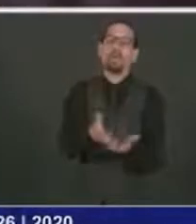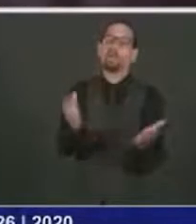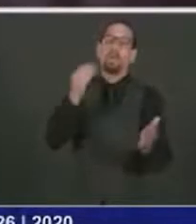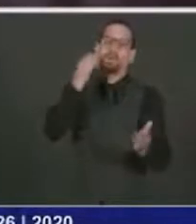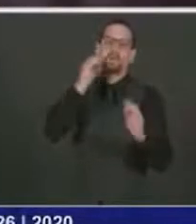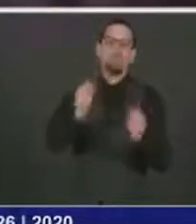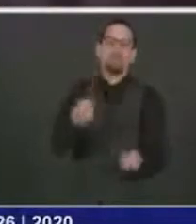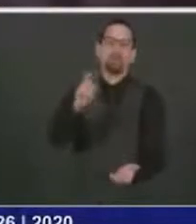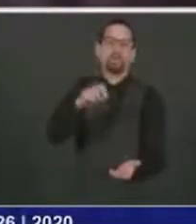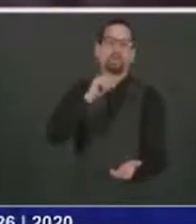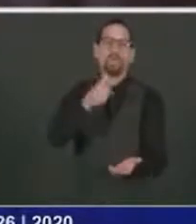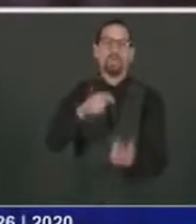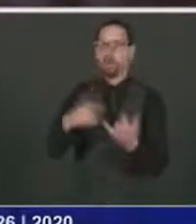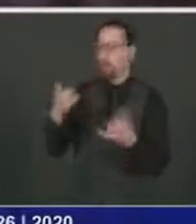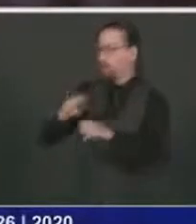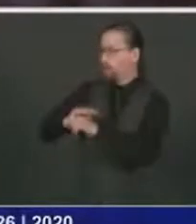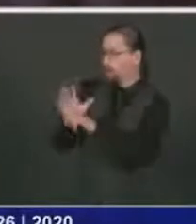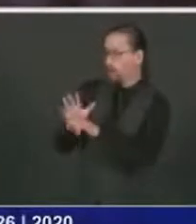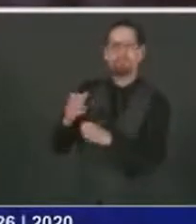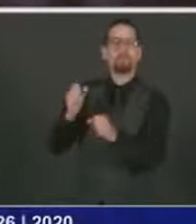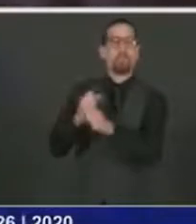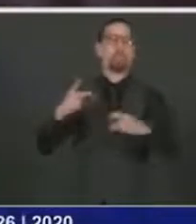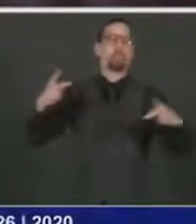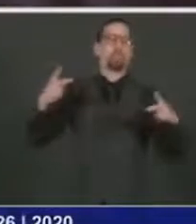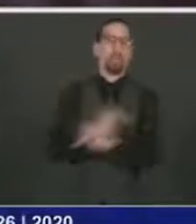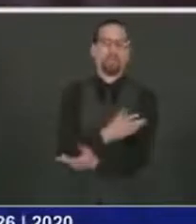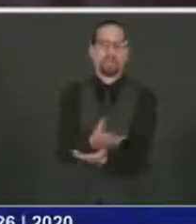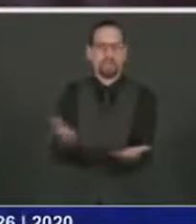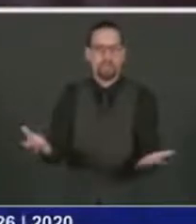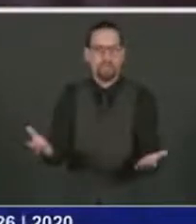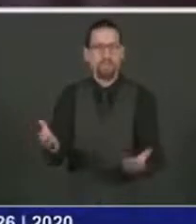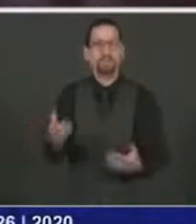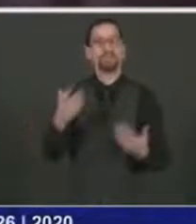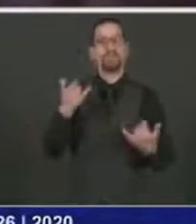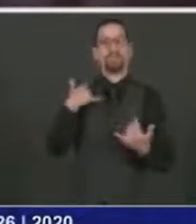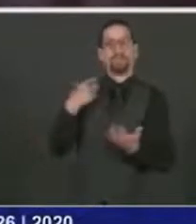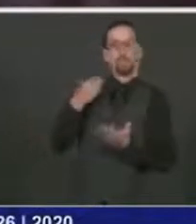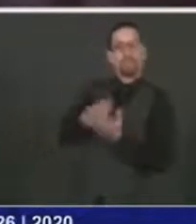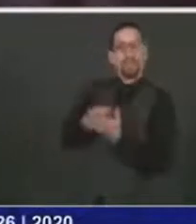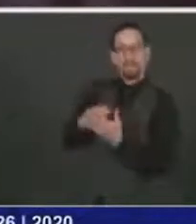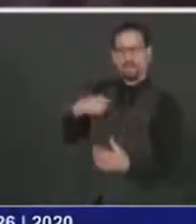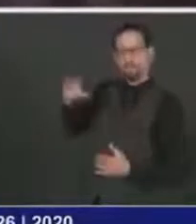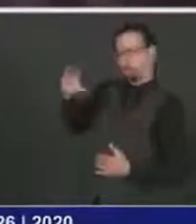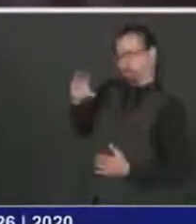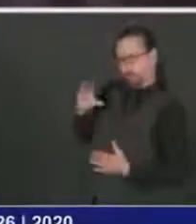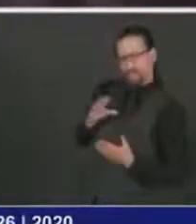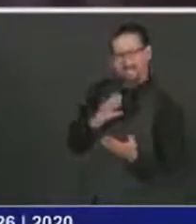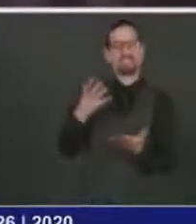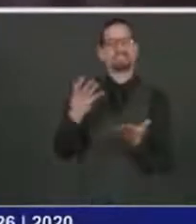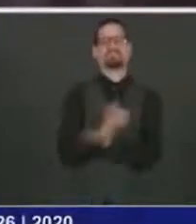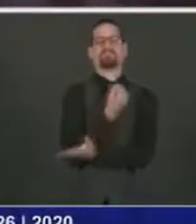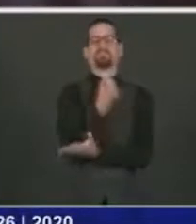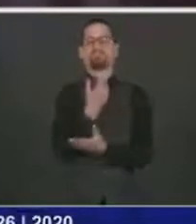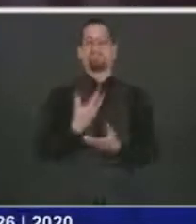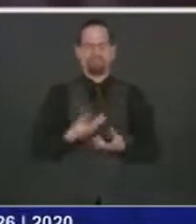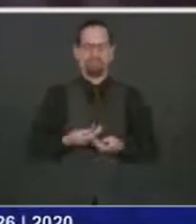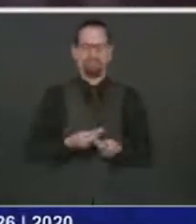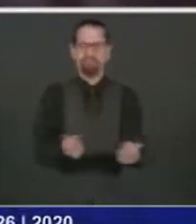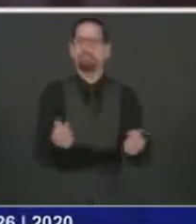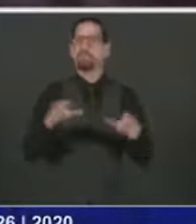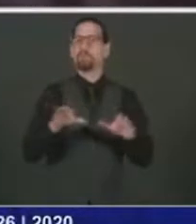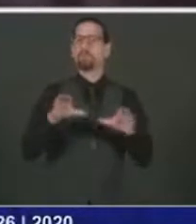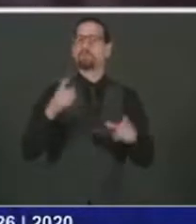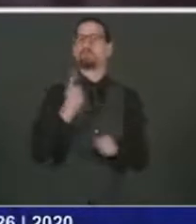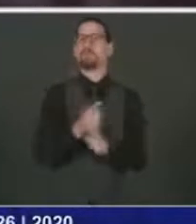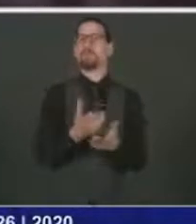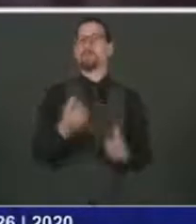for landlords to encourage them to do the right thing. And it's a huge help as we face the public health